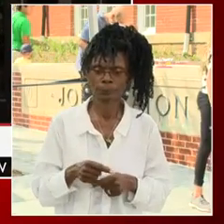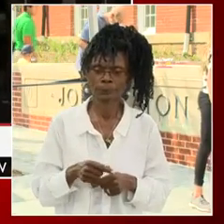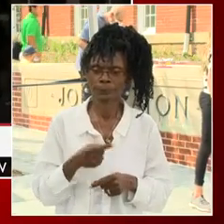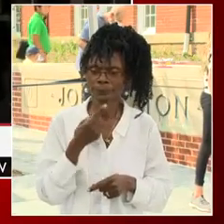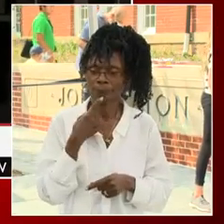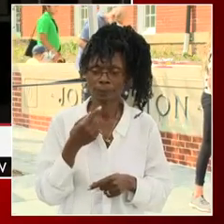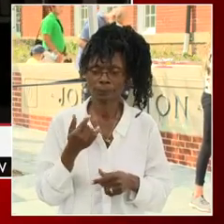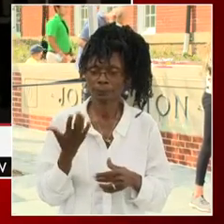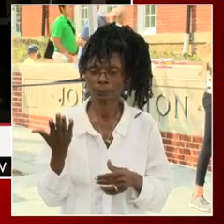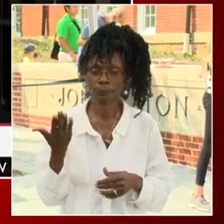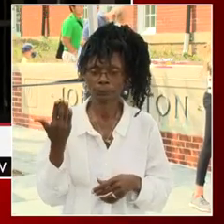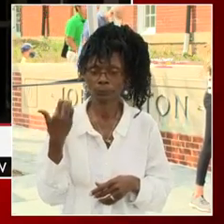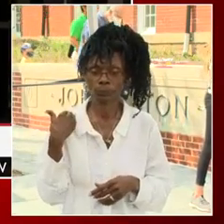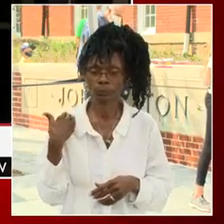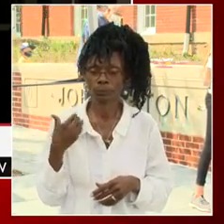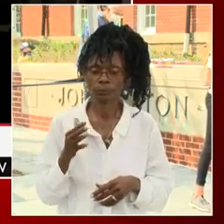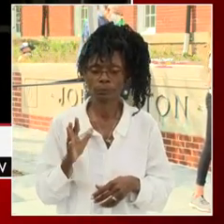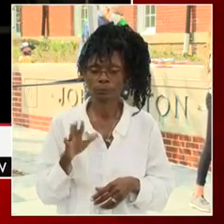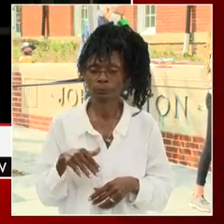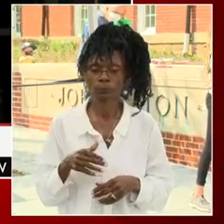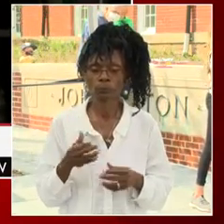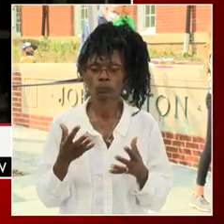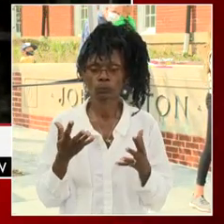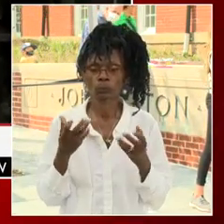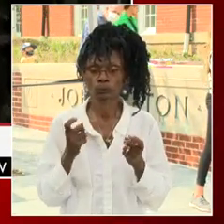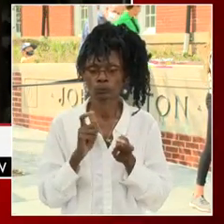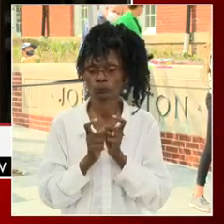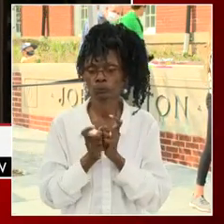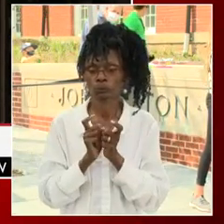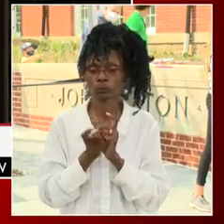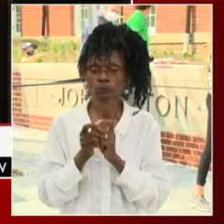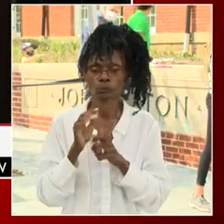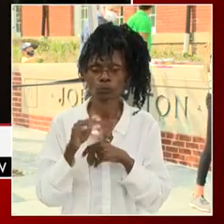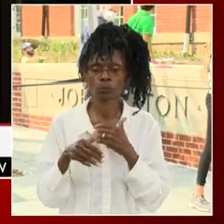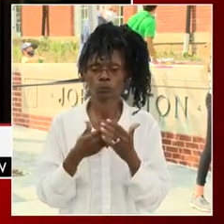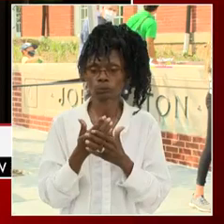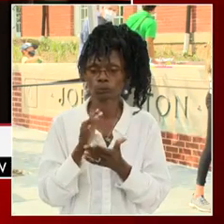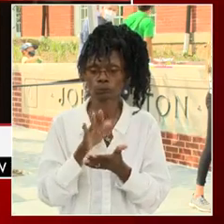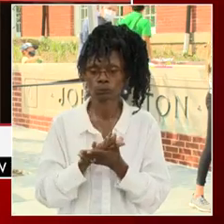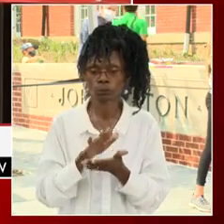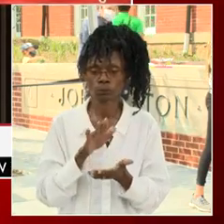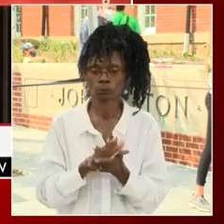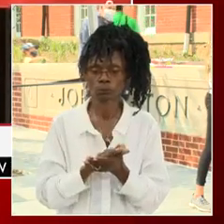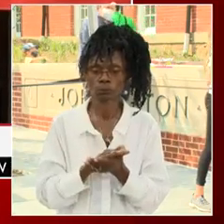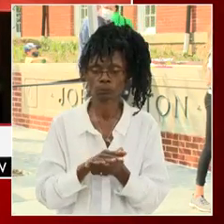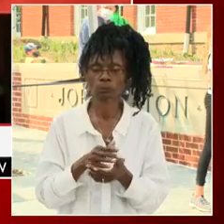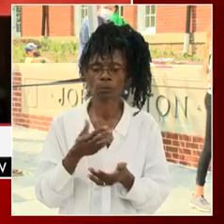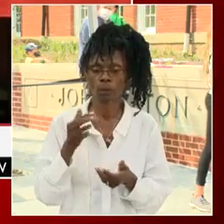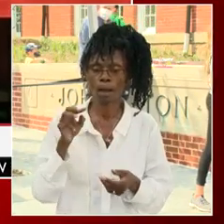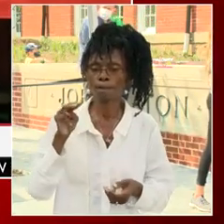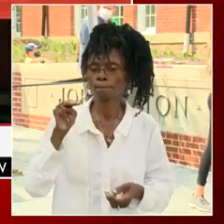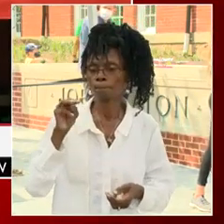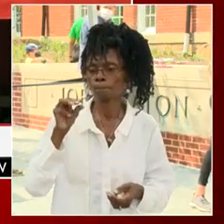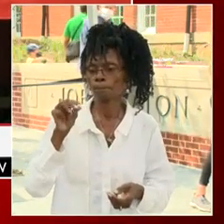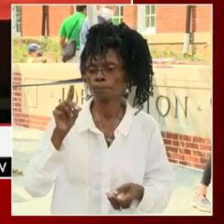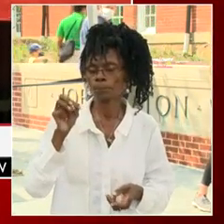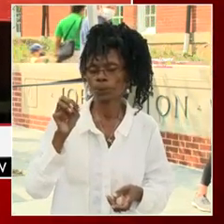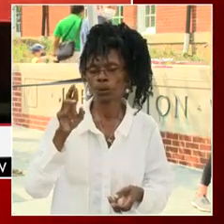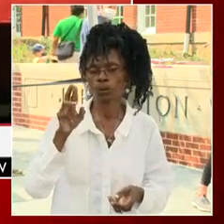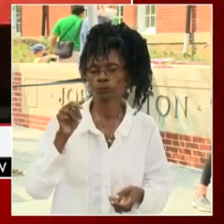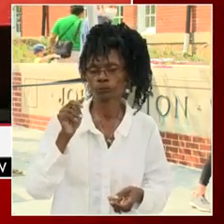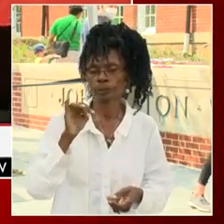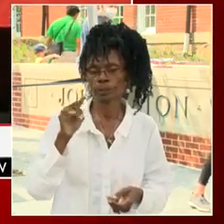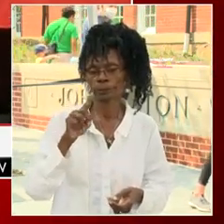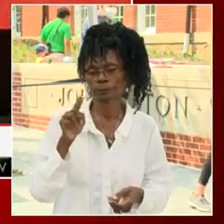modernize all of our schools in Ward 3, and this is the last stone in the wall, and